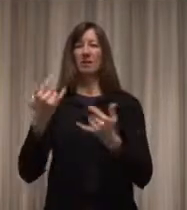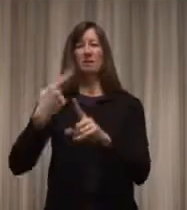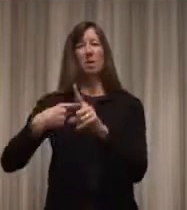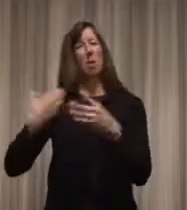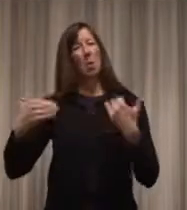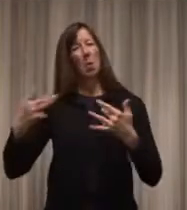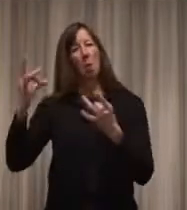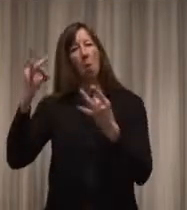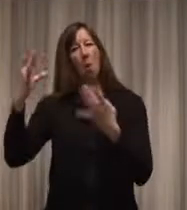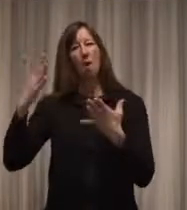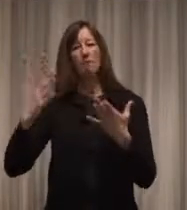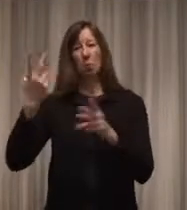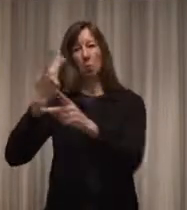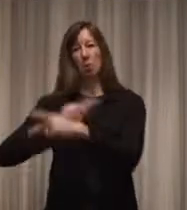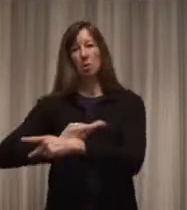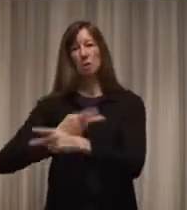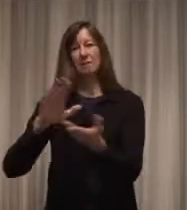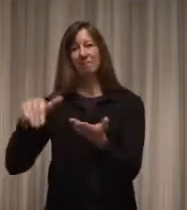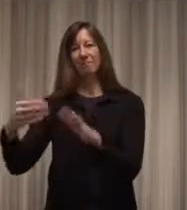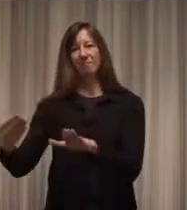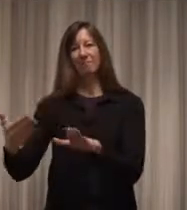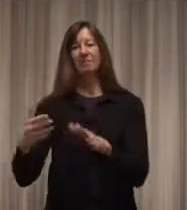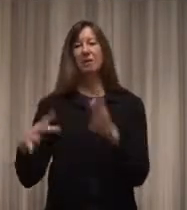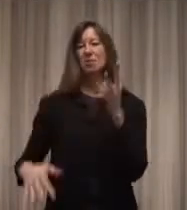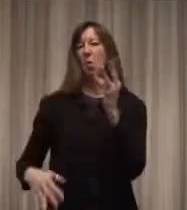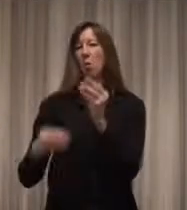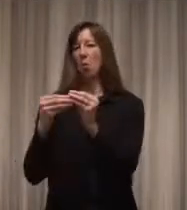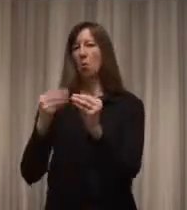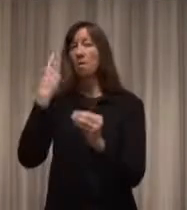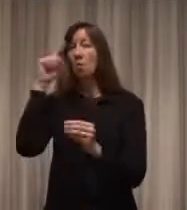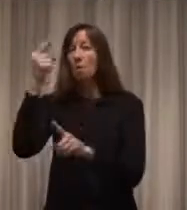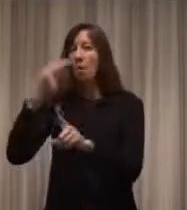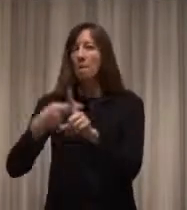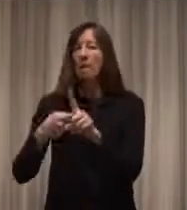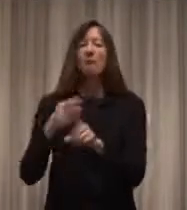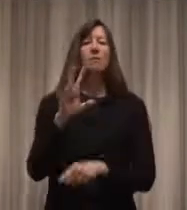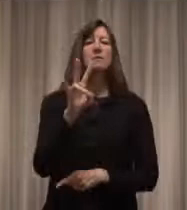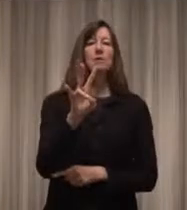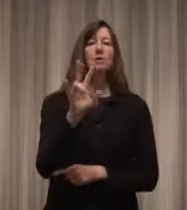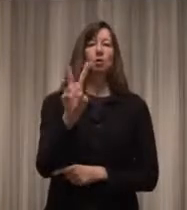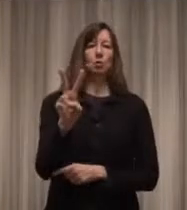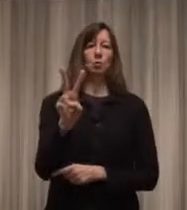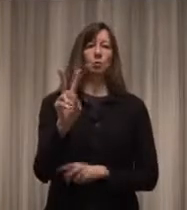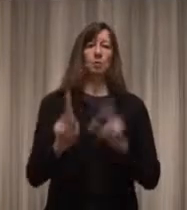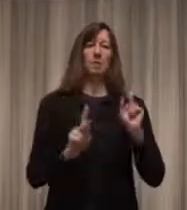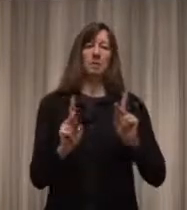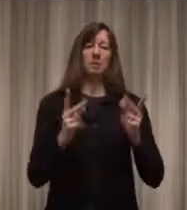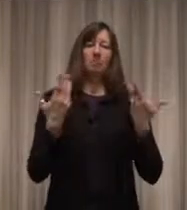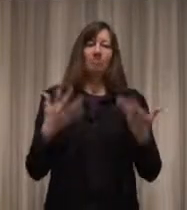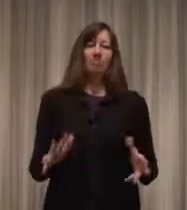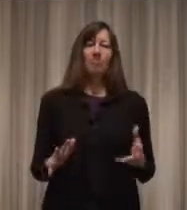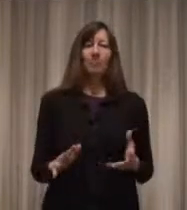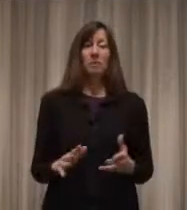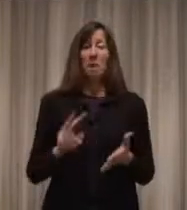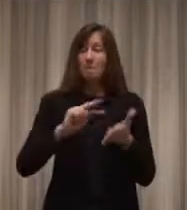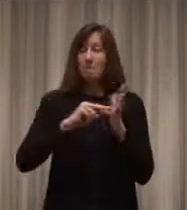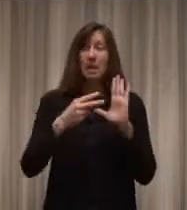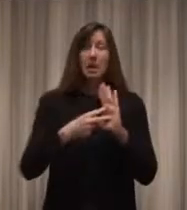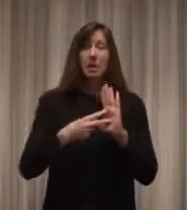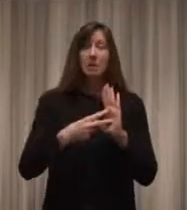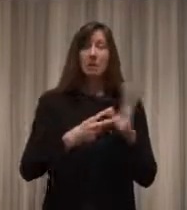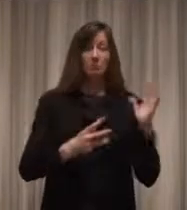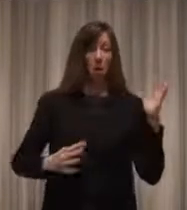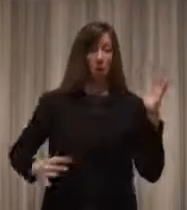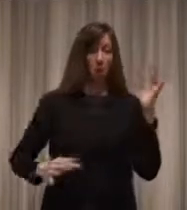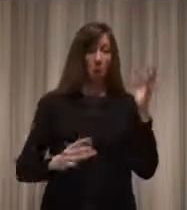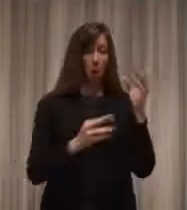month of January in Ulster County was 72, meaning that a third of our total fatalities through